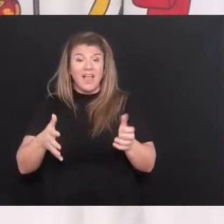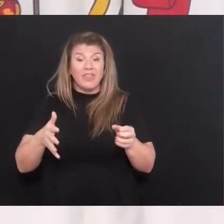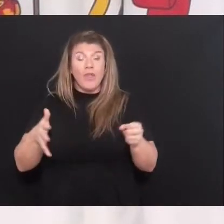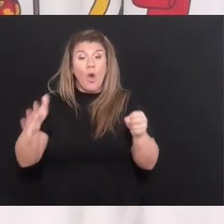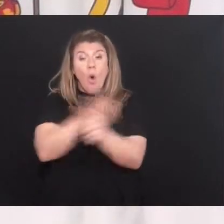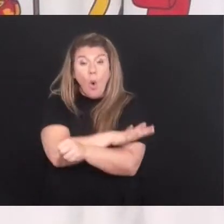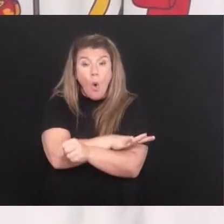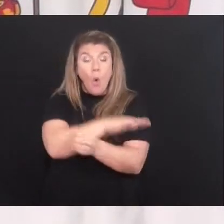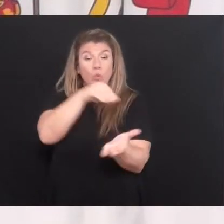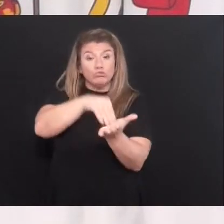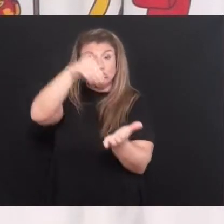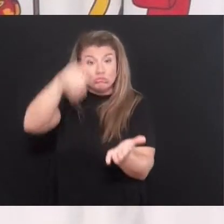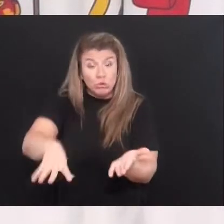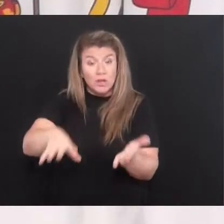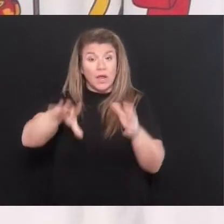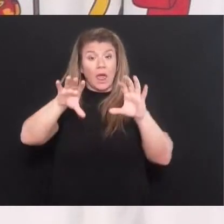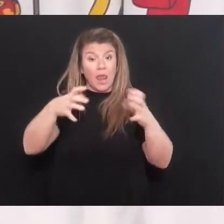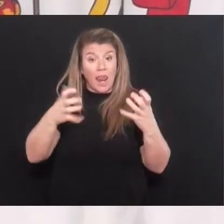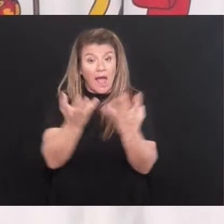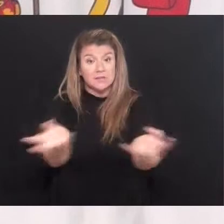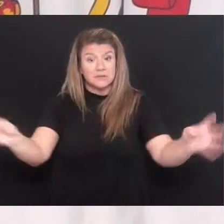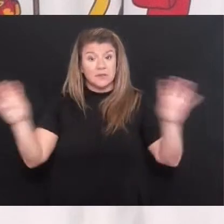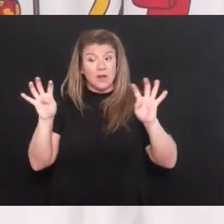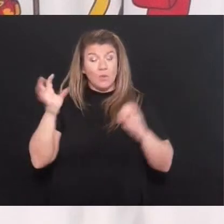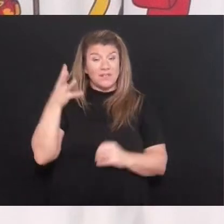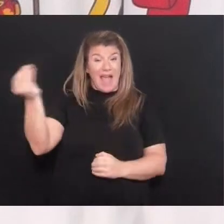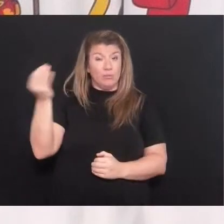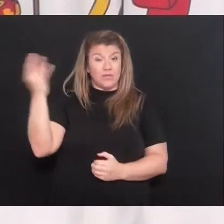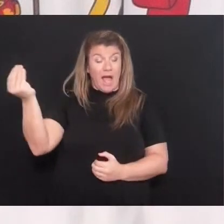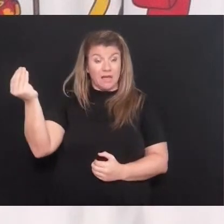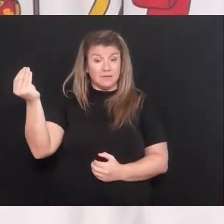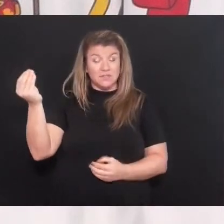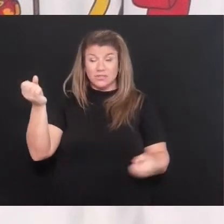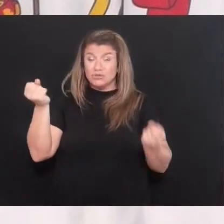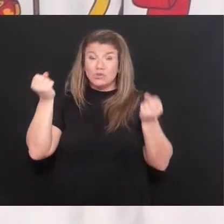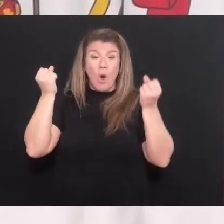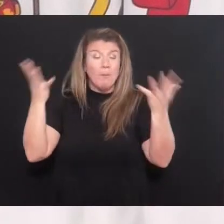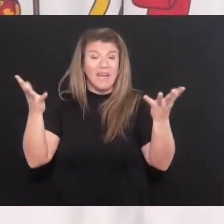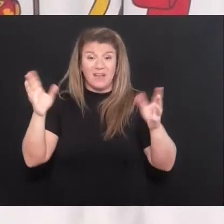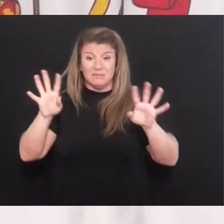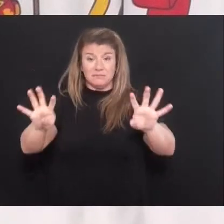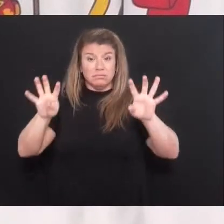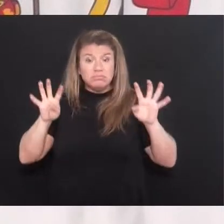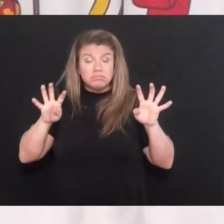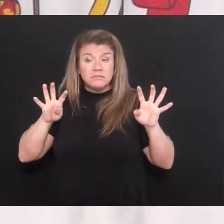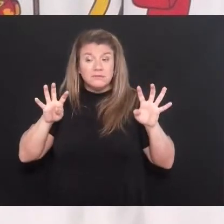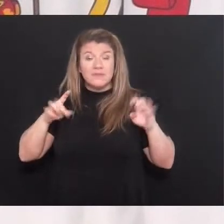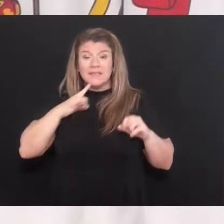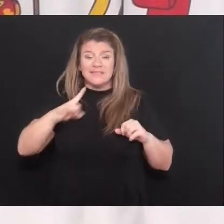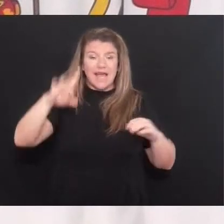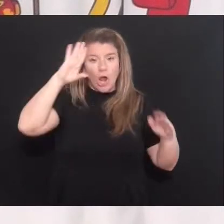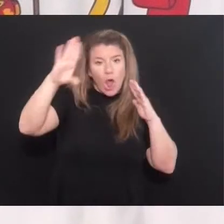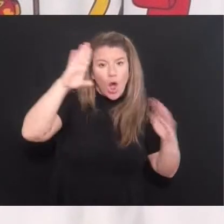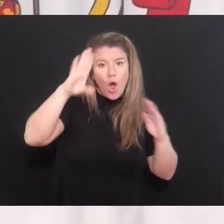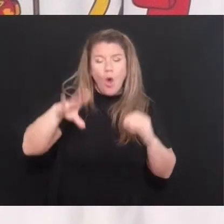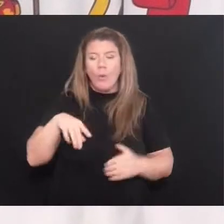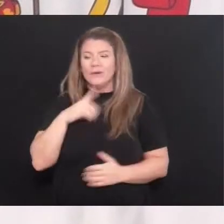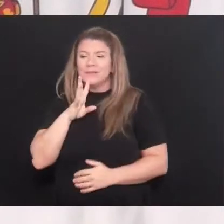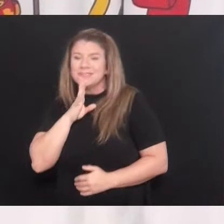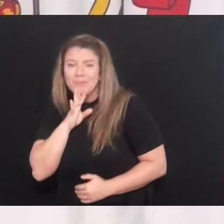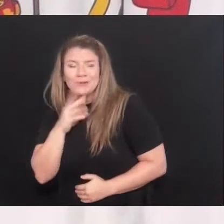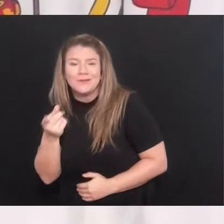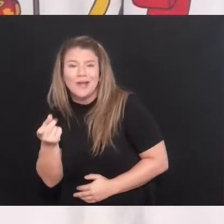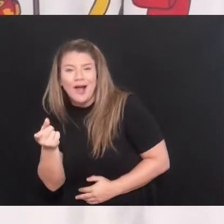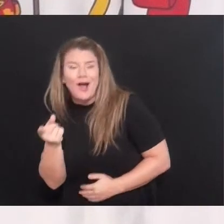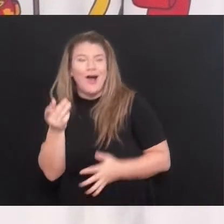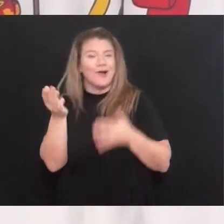was outside, and hundreds of them came up and said hello or hello to baby dog